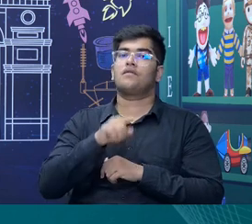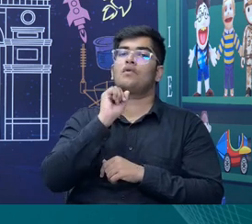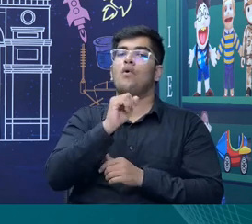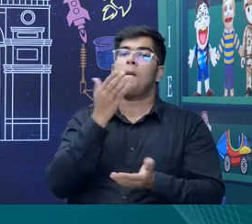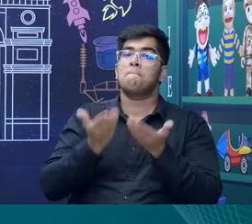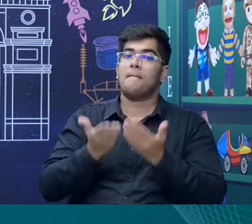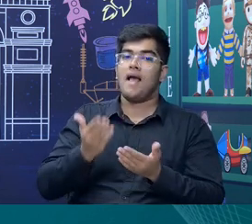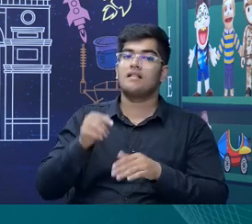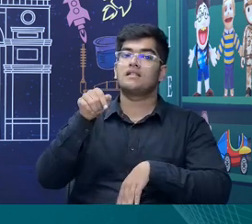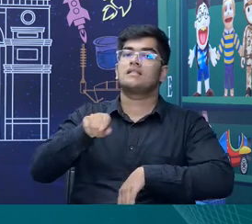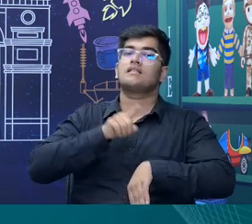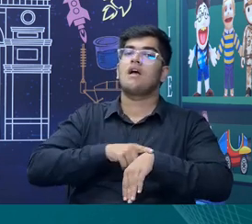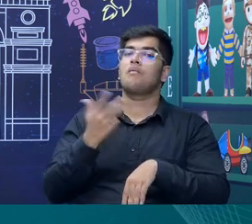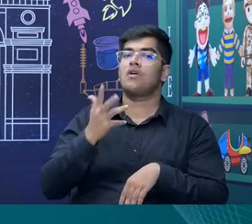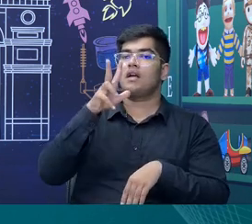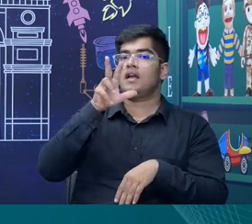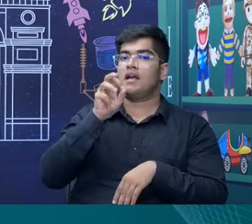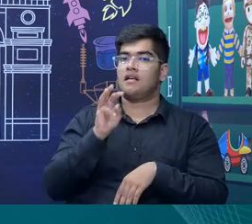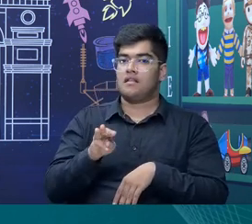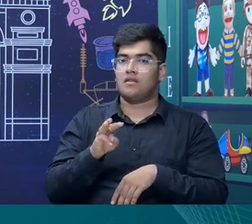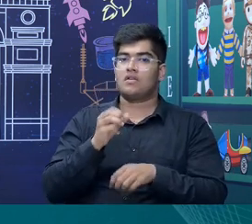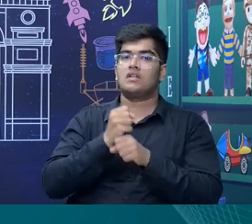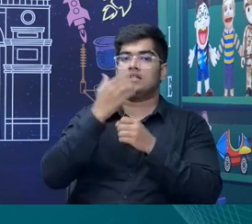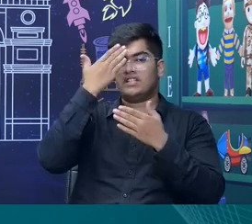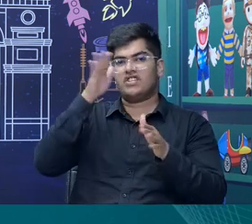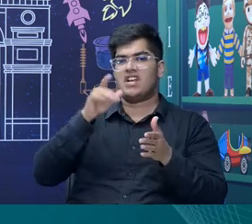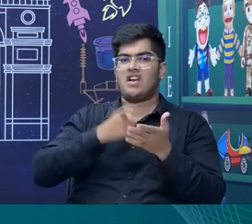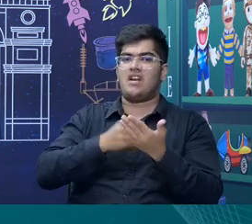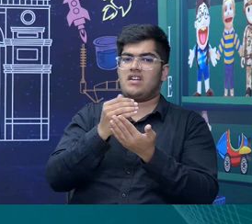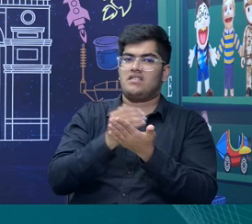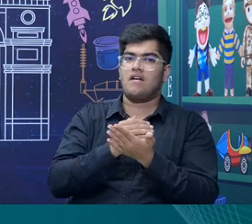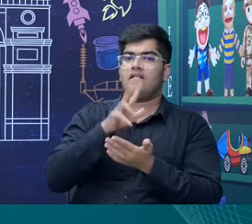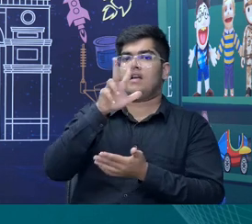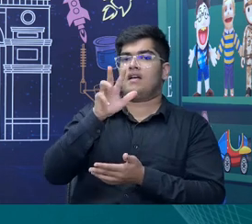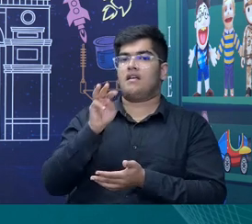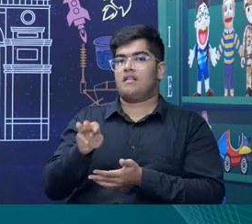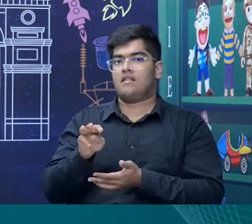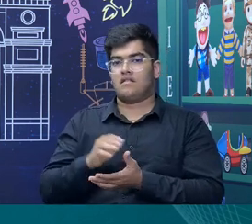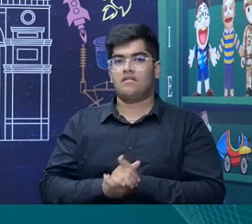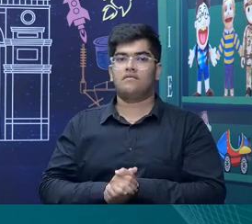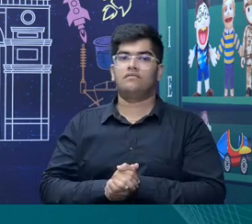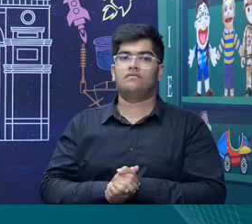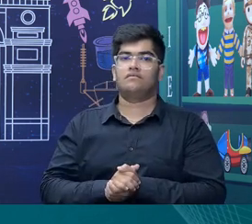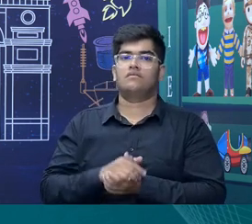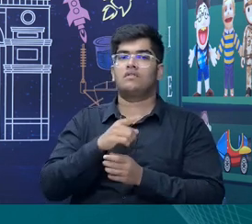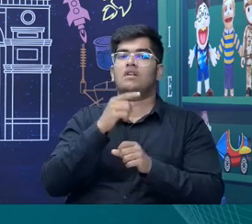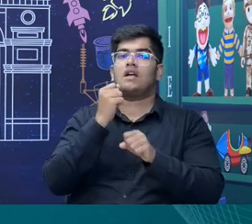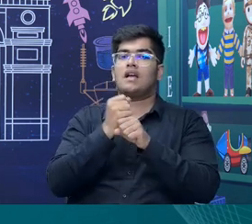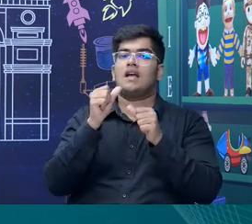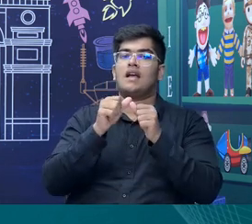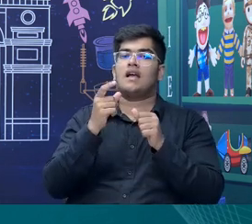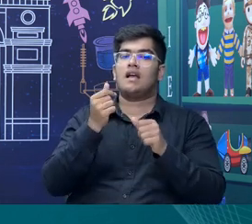80 000 General reserve of 8 000 appeared in the books gain on revaluation of assets